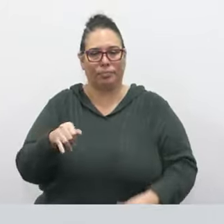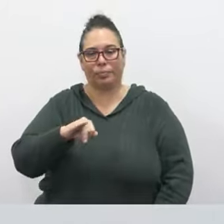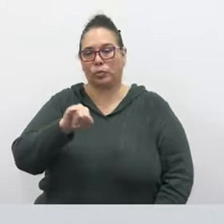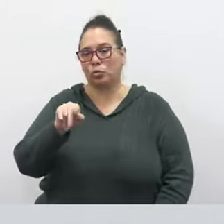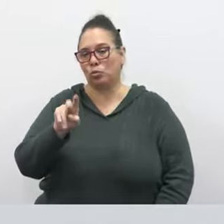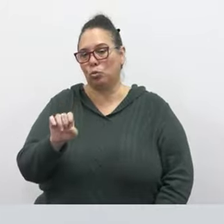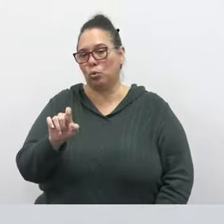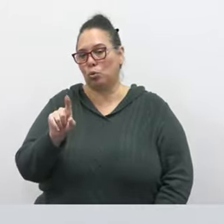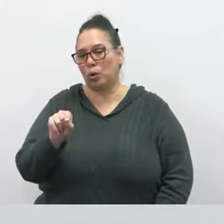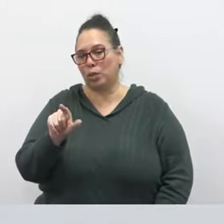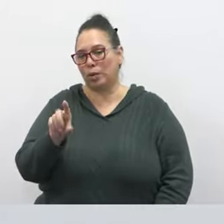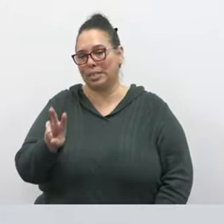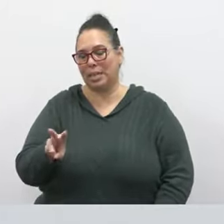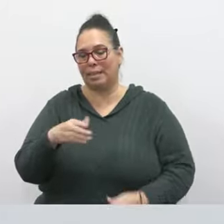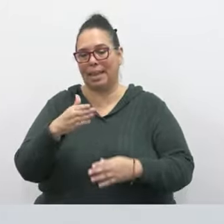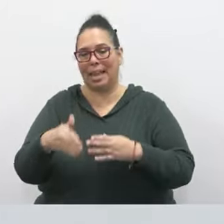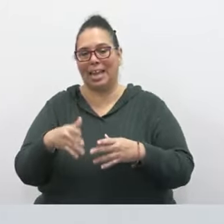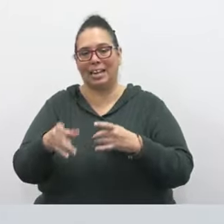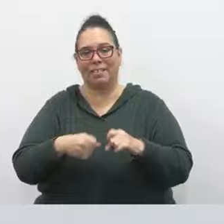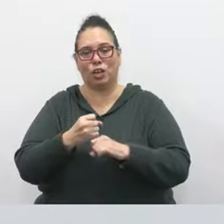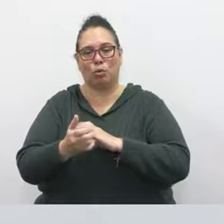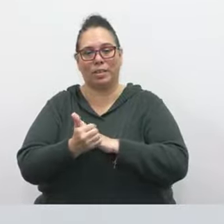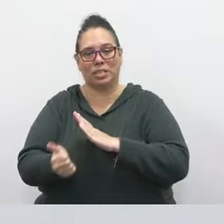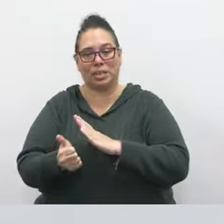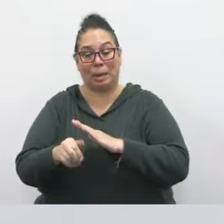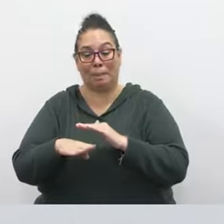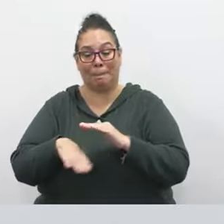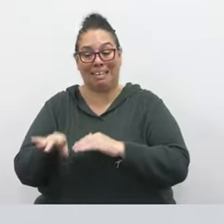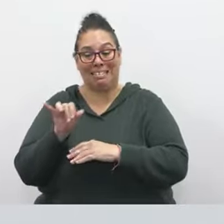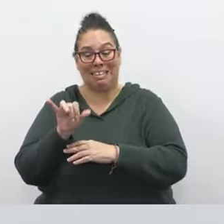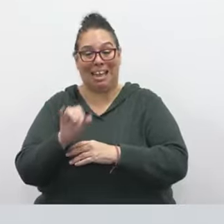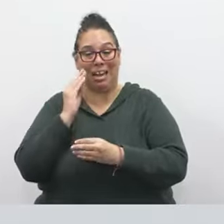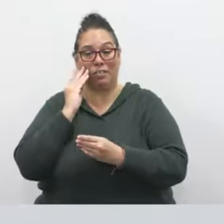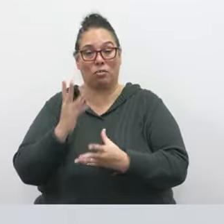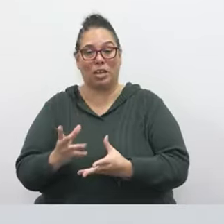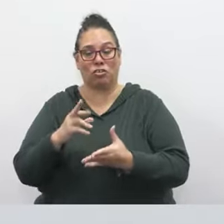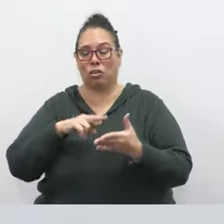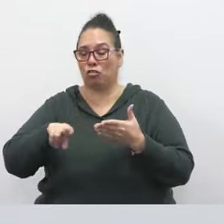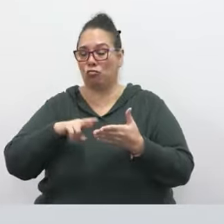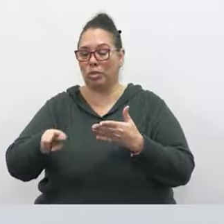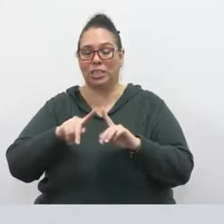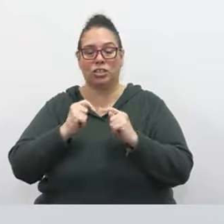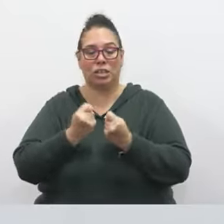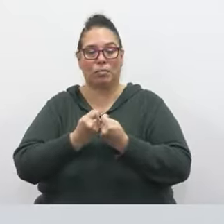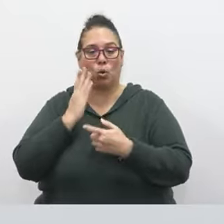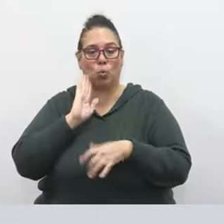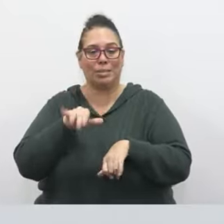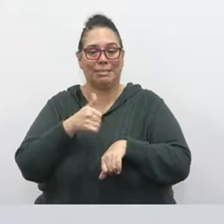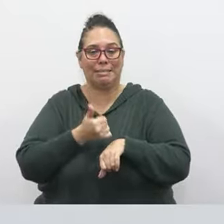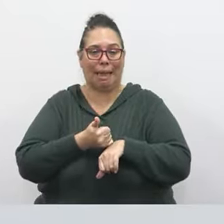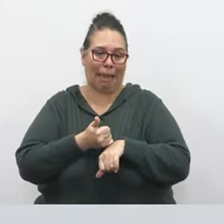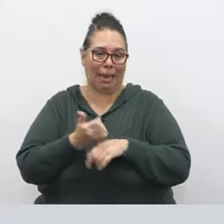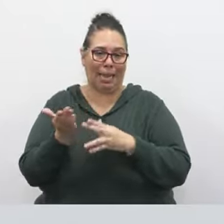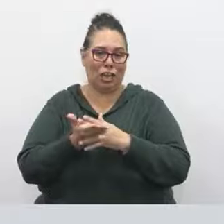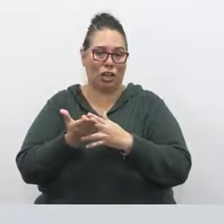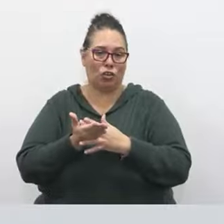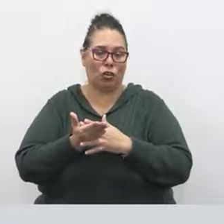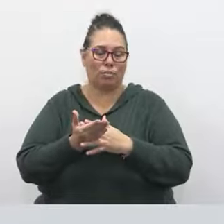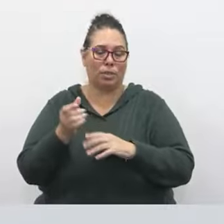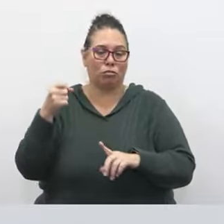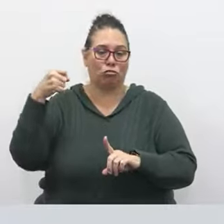2026, we'll have the end of year proficiency. Based on that, we will, or with our research team, we will set interim targets for 2027